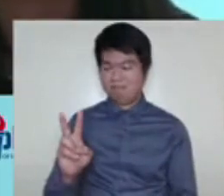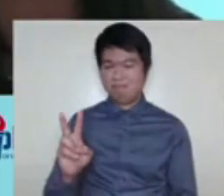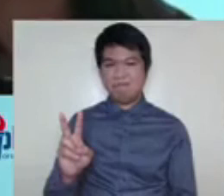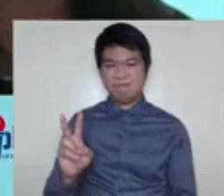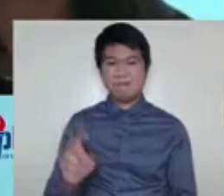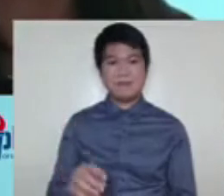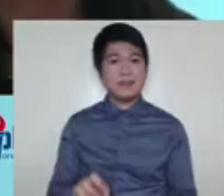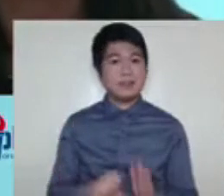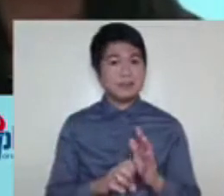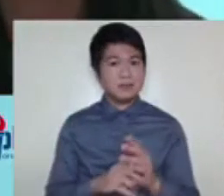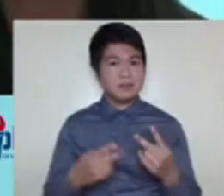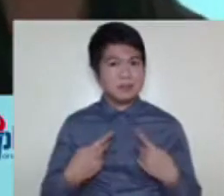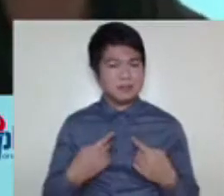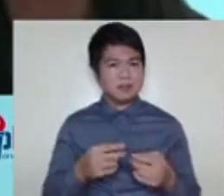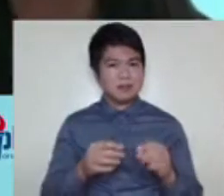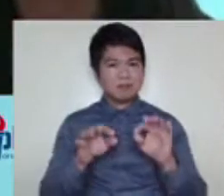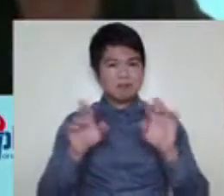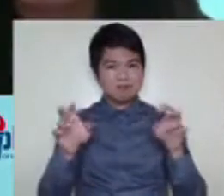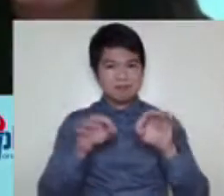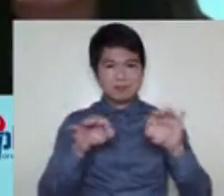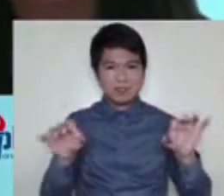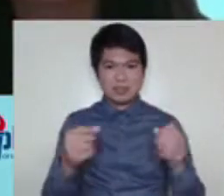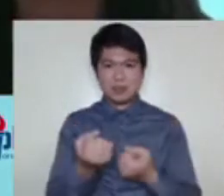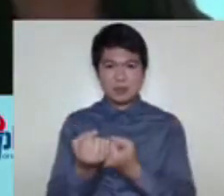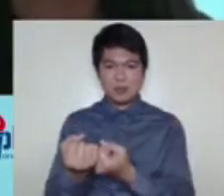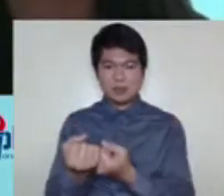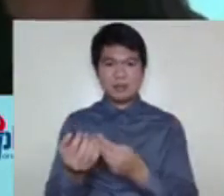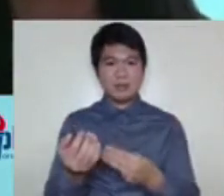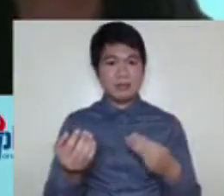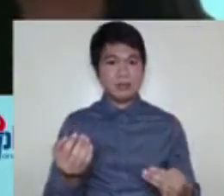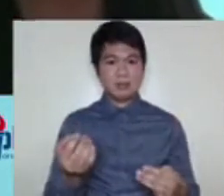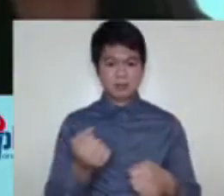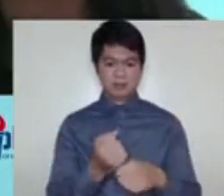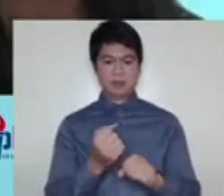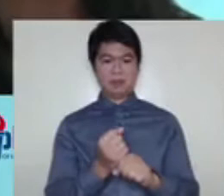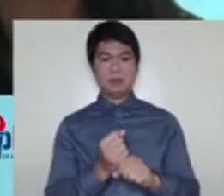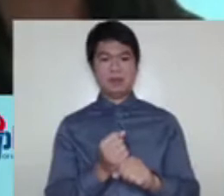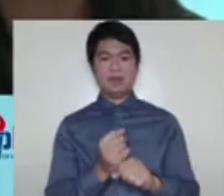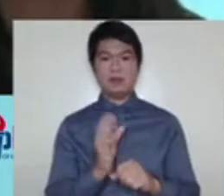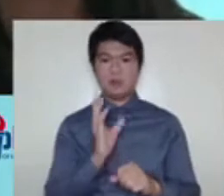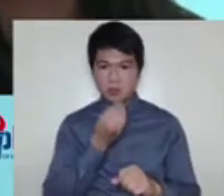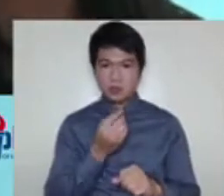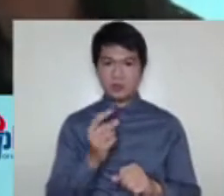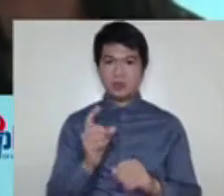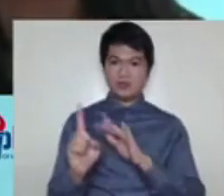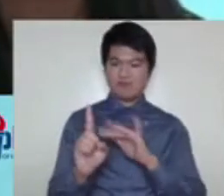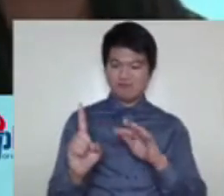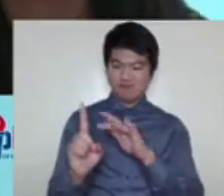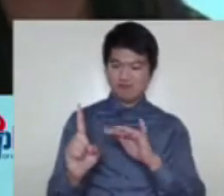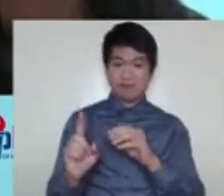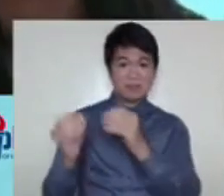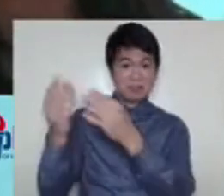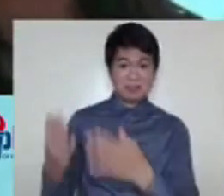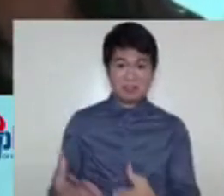on supplementary materials made by the RATE. So there is an asterisk there. What we mean by made by the